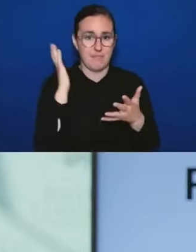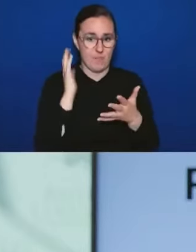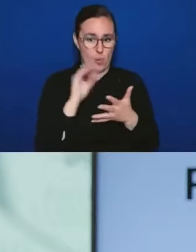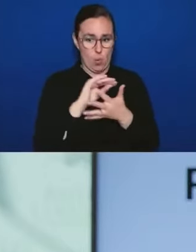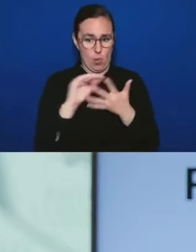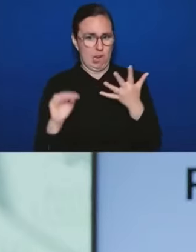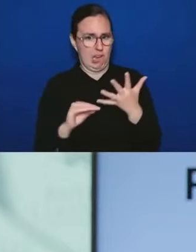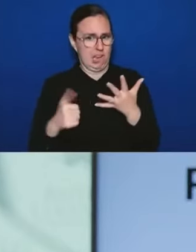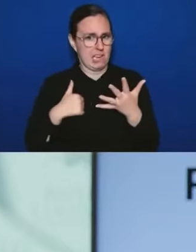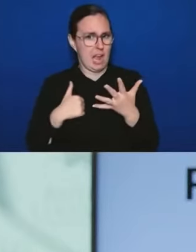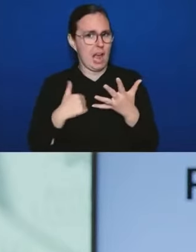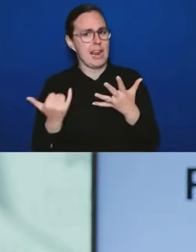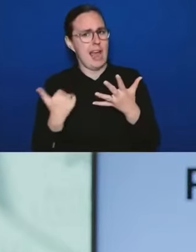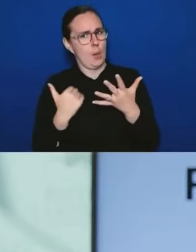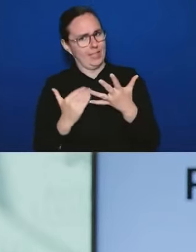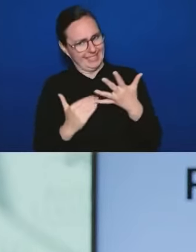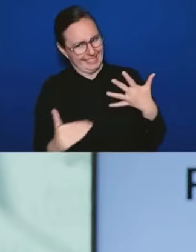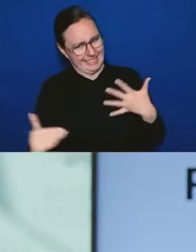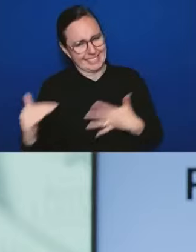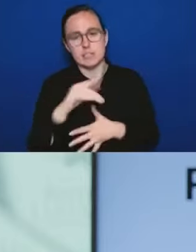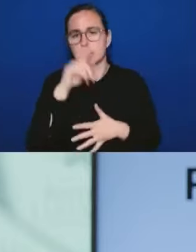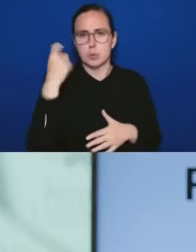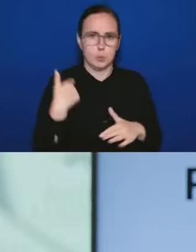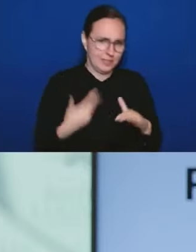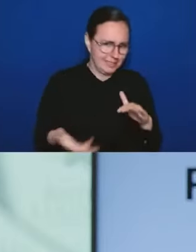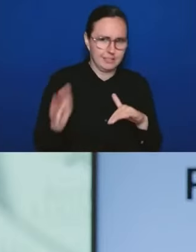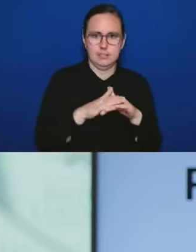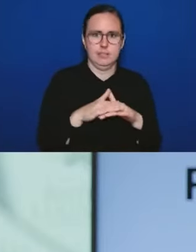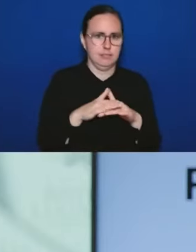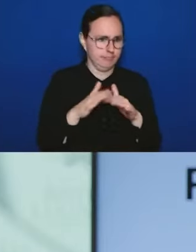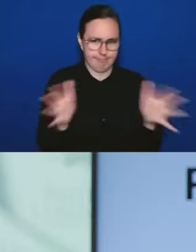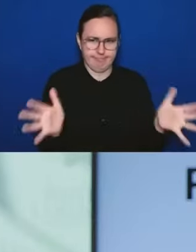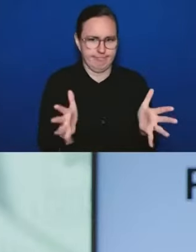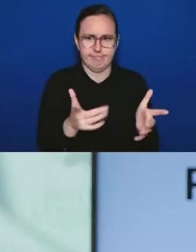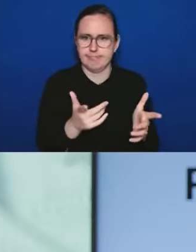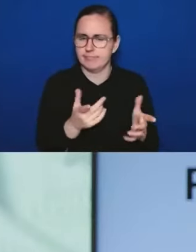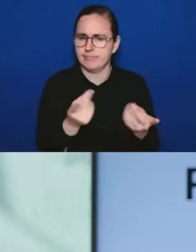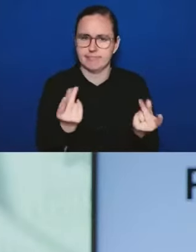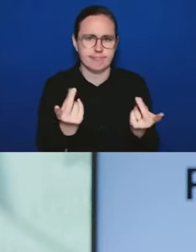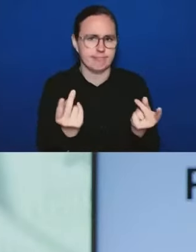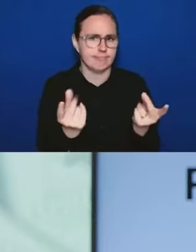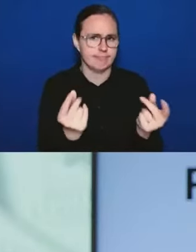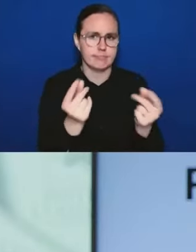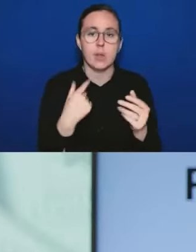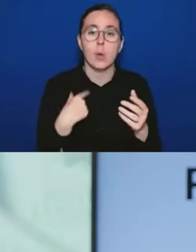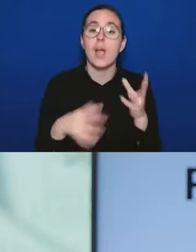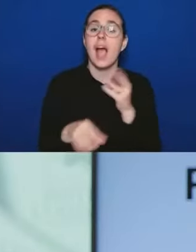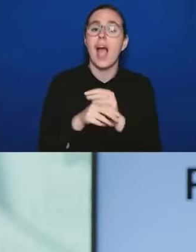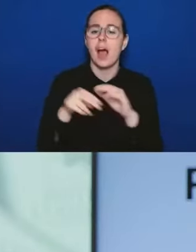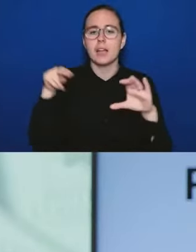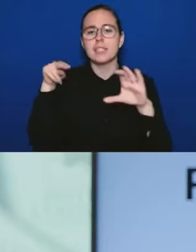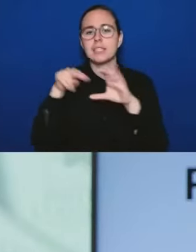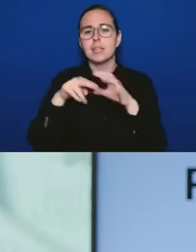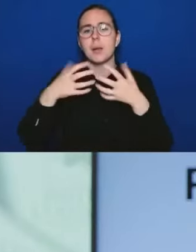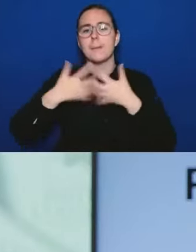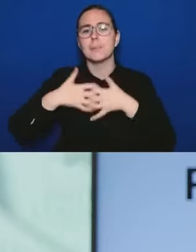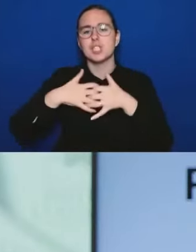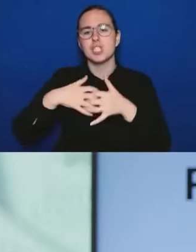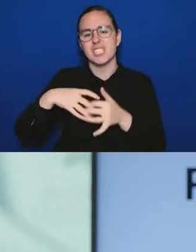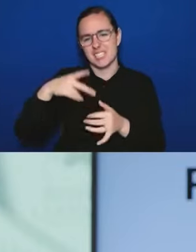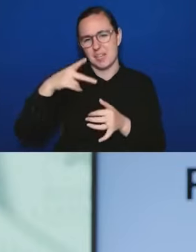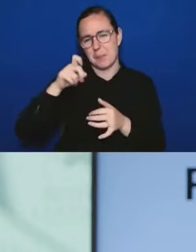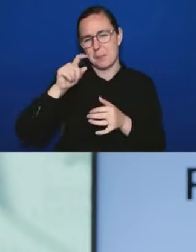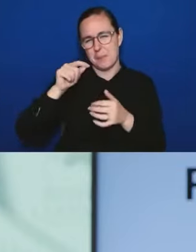dramatically increased that. That's true in cancer as well, where we've added PET CT scanners, not just in Vancouver, but in Kelowna and Victoria.